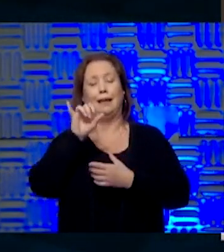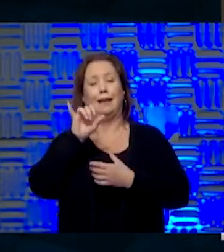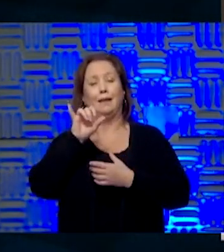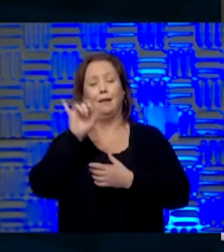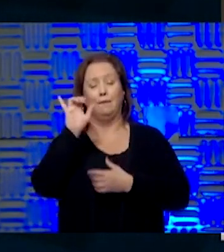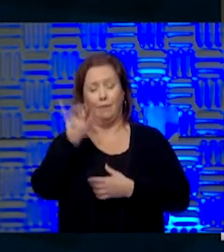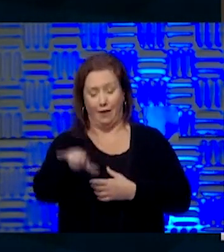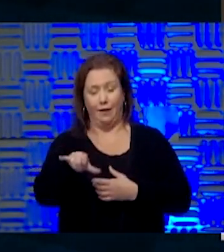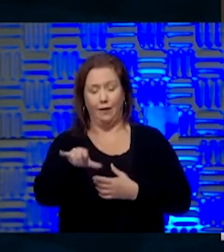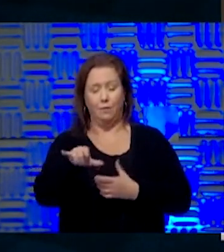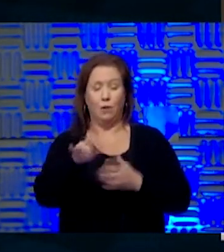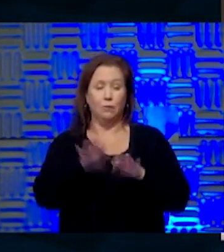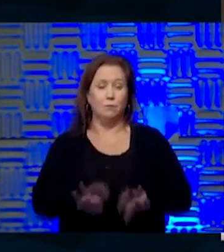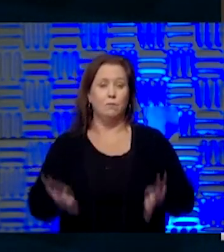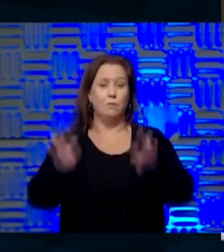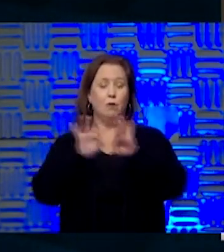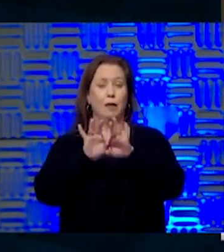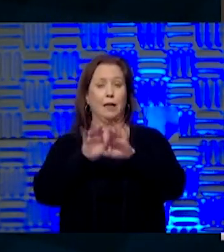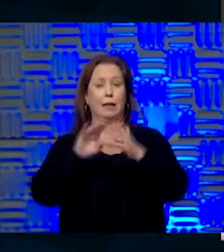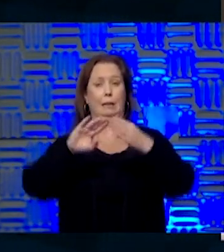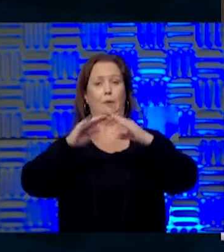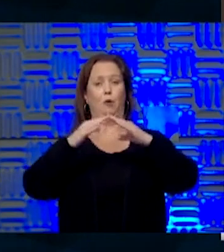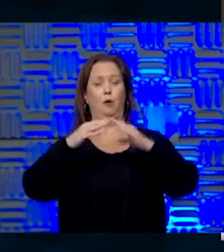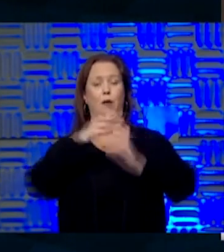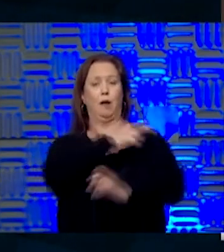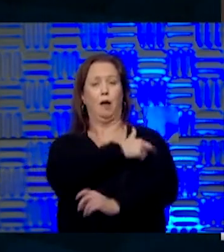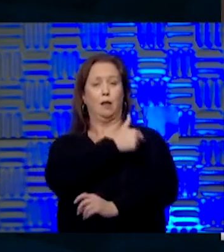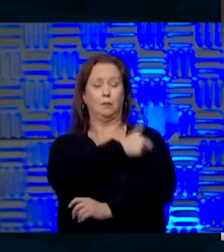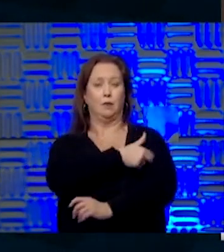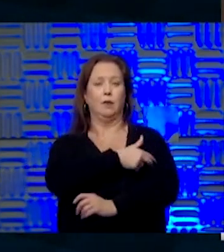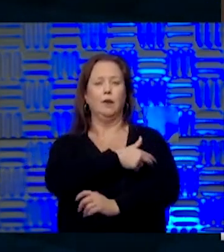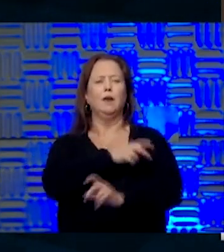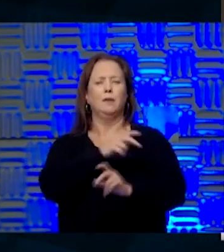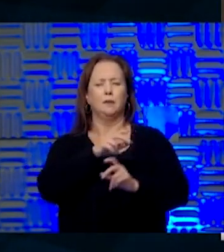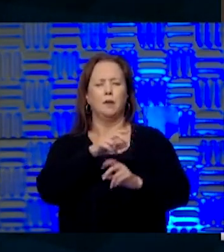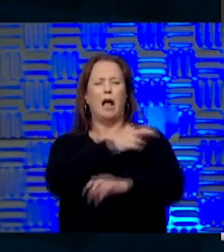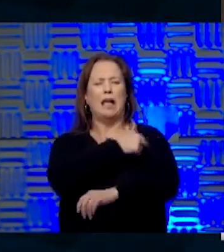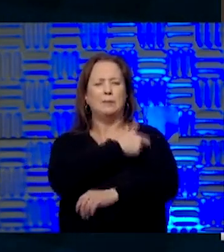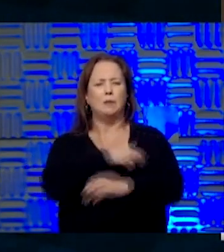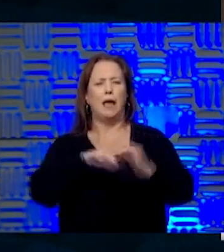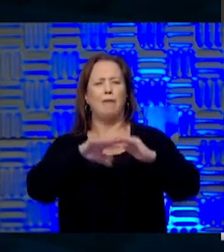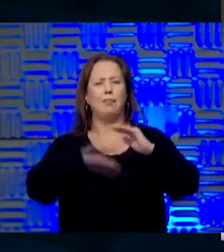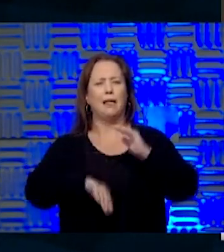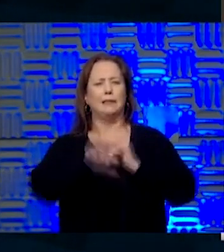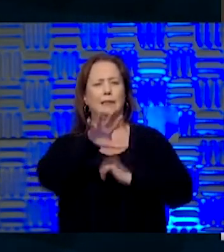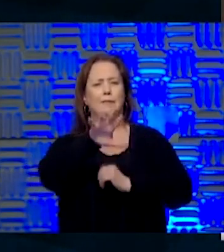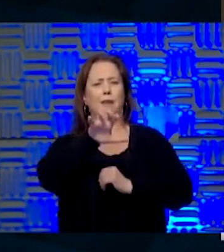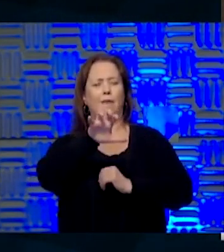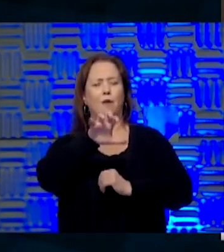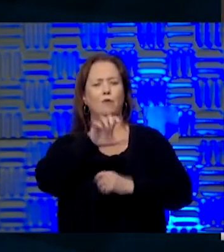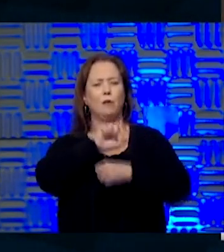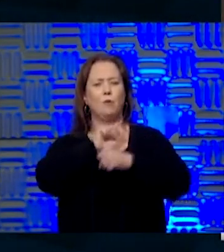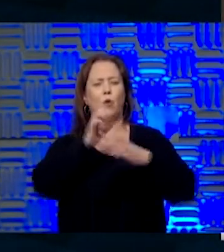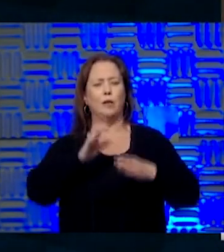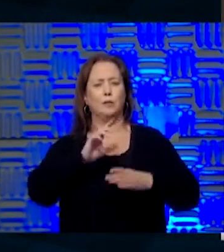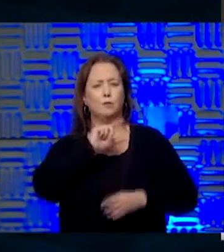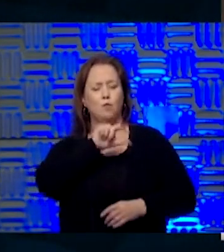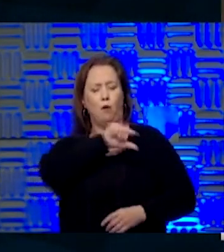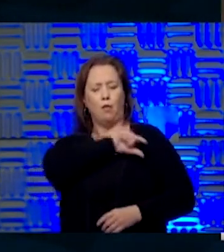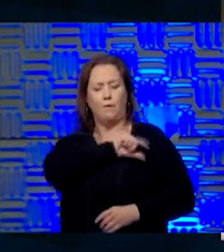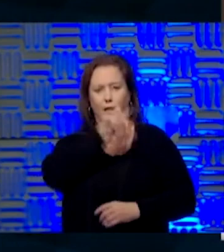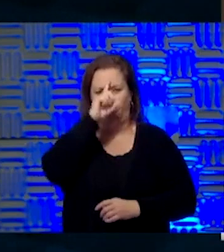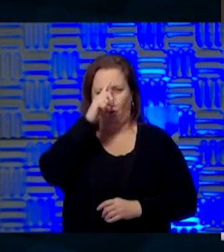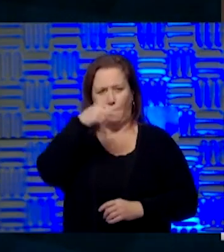get community hospitals, less than 500 employees, to be eligible for